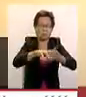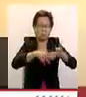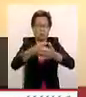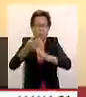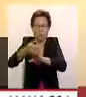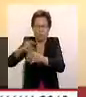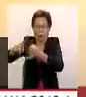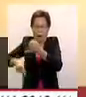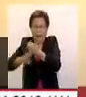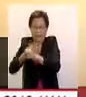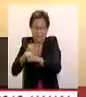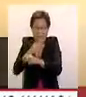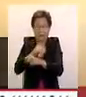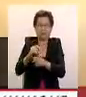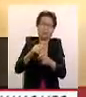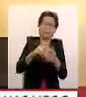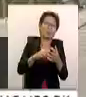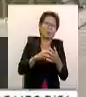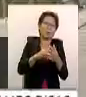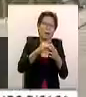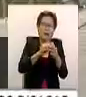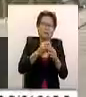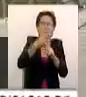this year and also the first quarter of 2019.